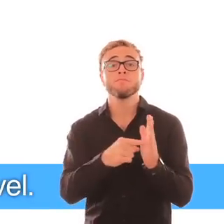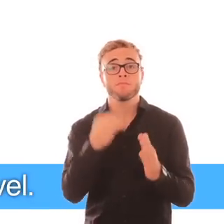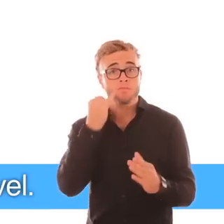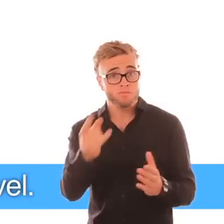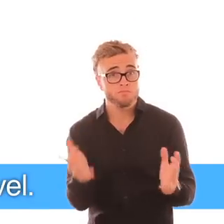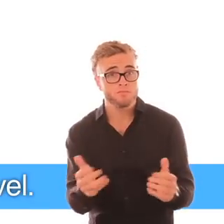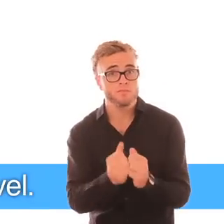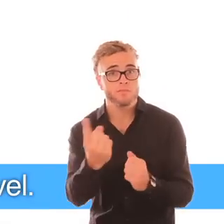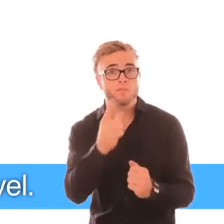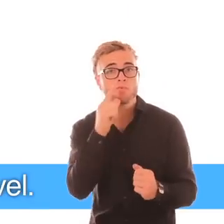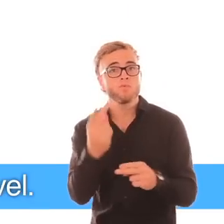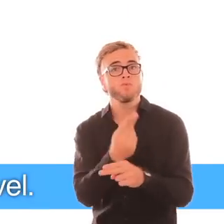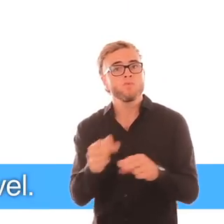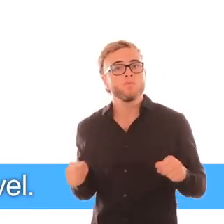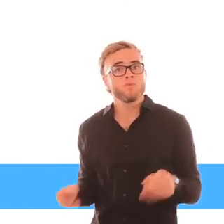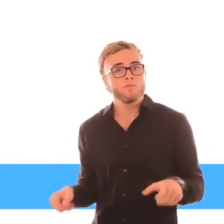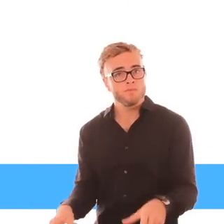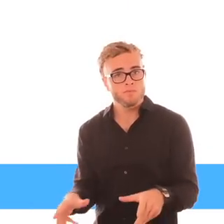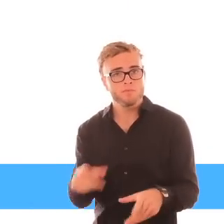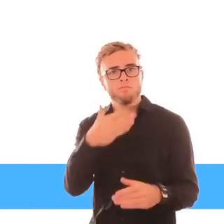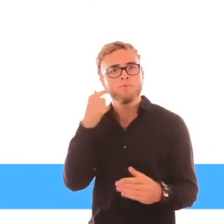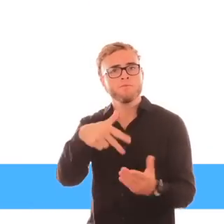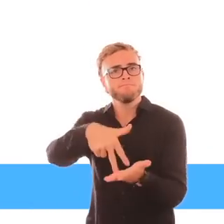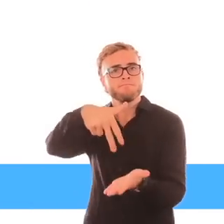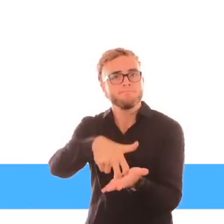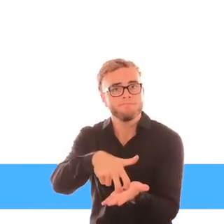or squat down to the wheelchair user's eye level.